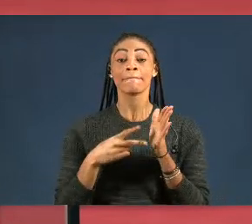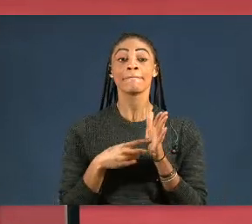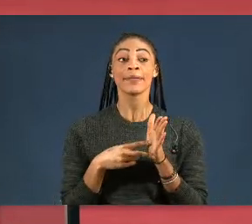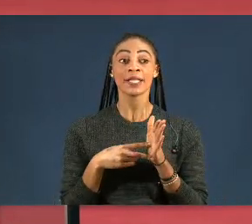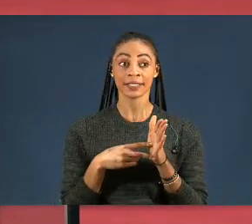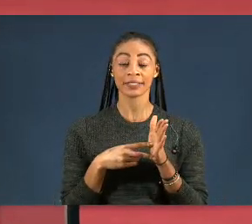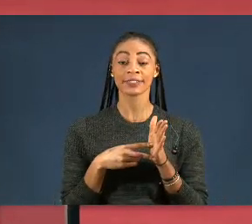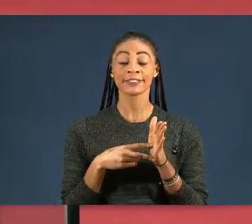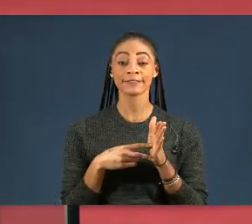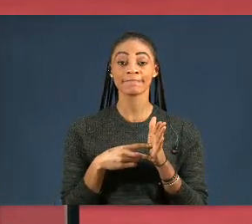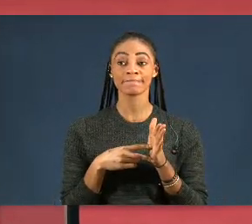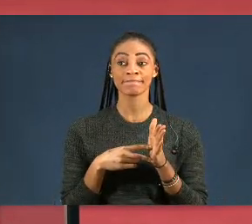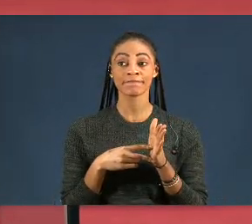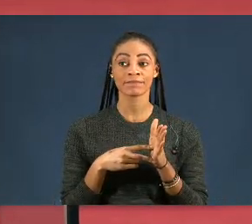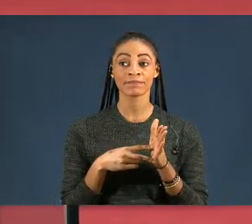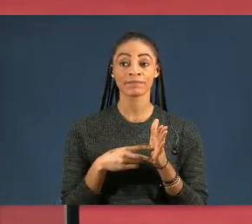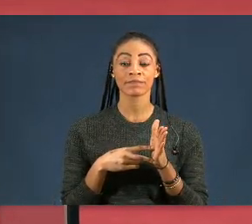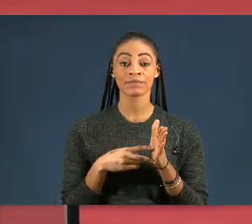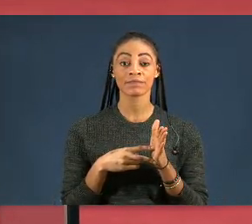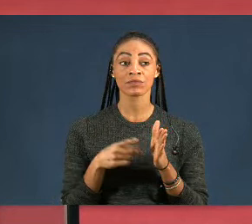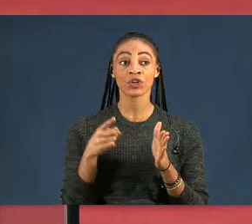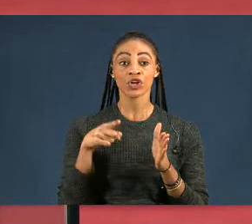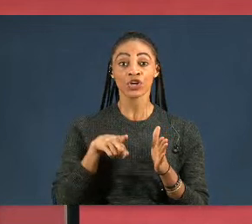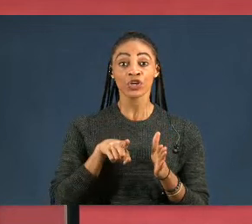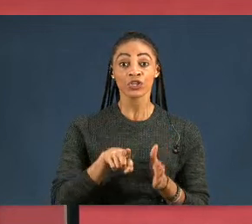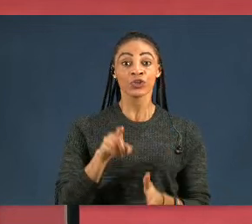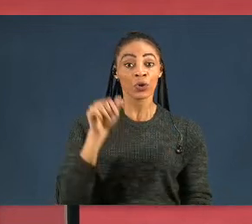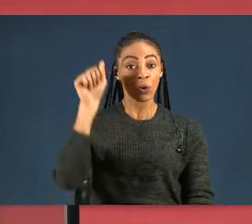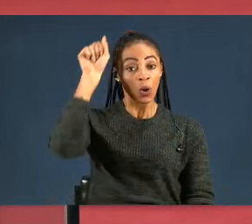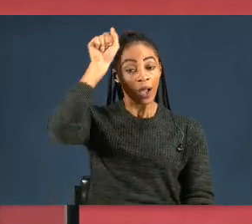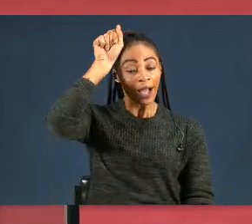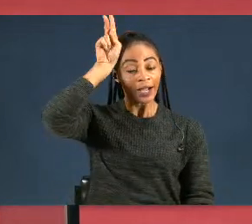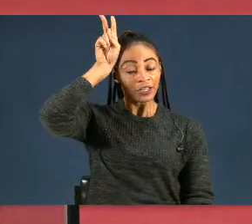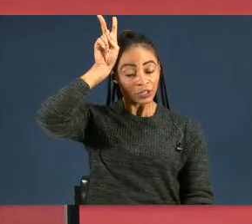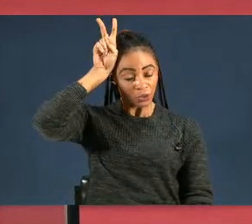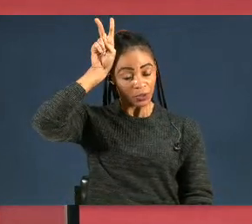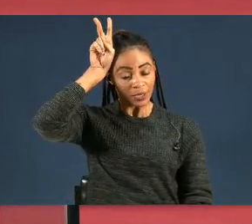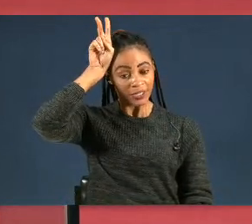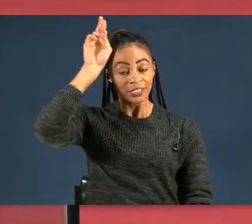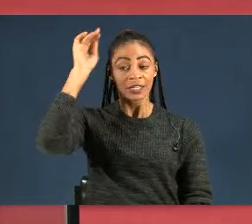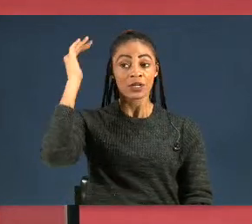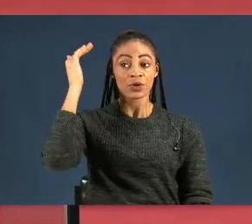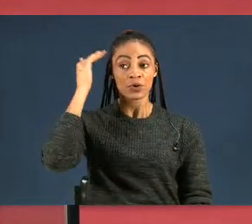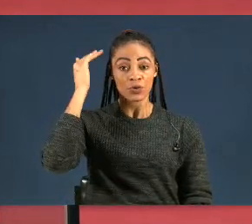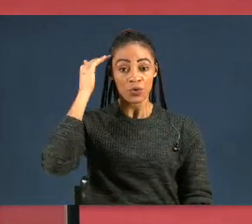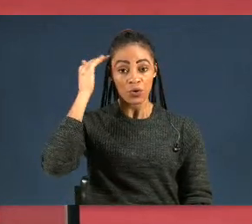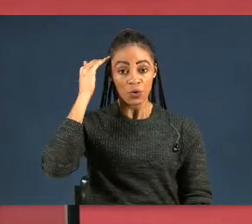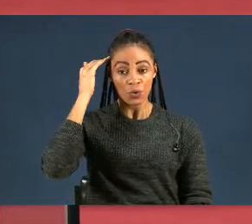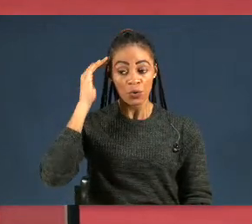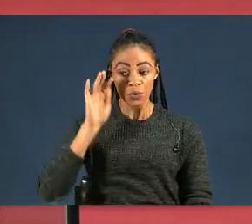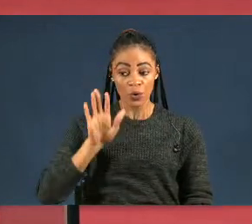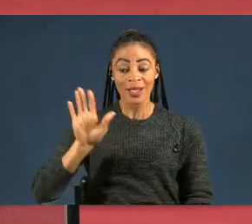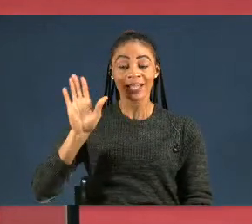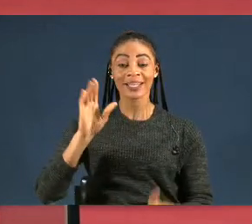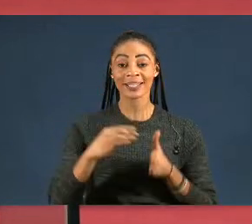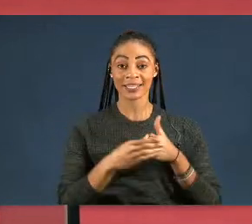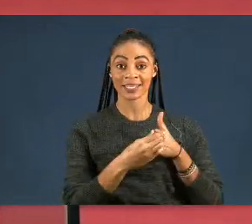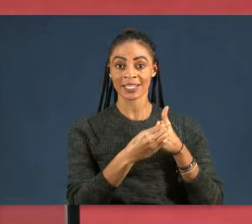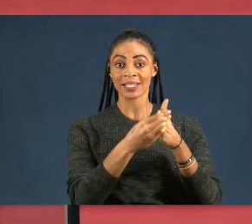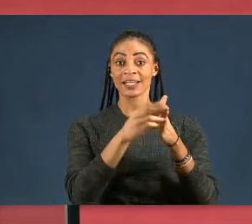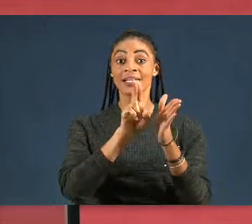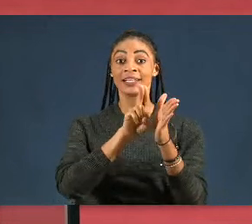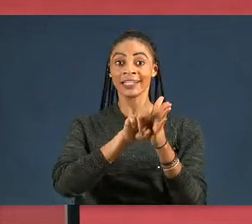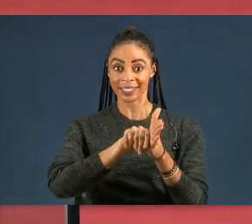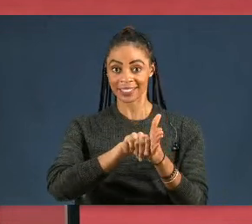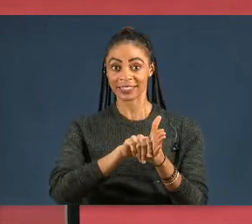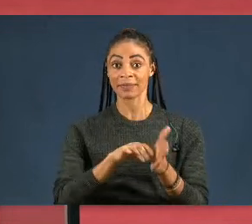just means that you acknowledge his leadership. You acknowledge that this husband